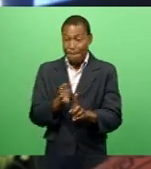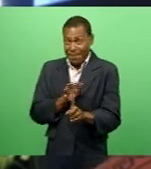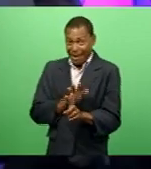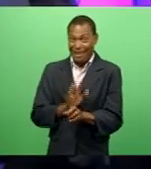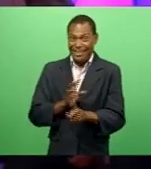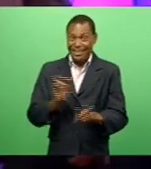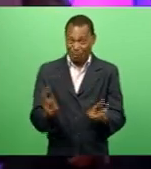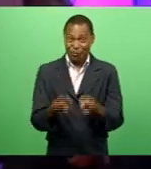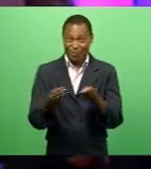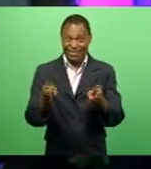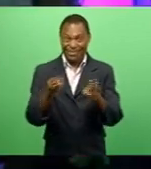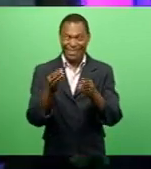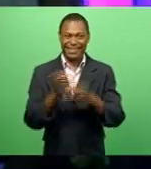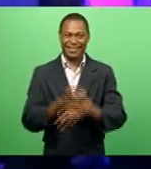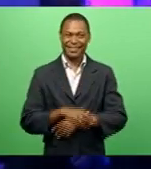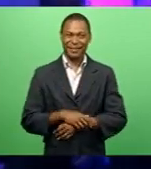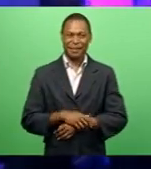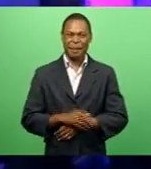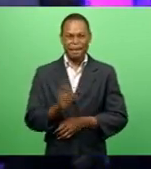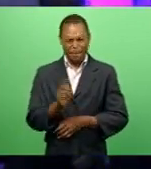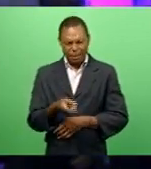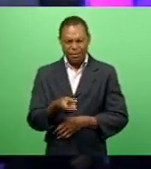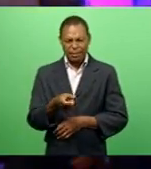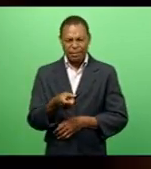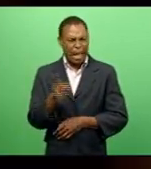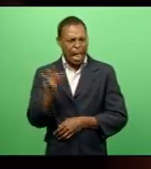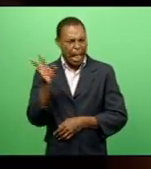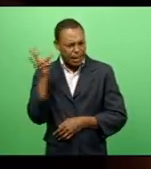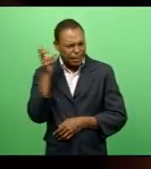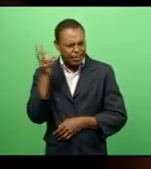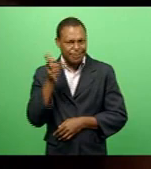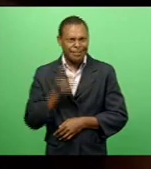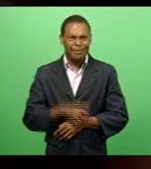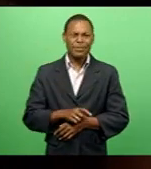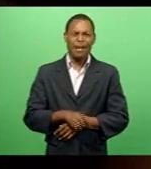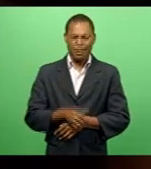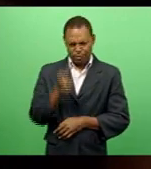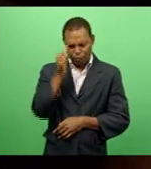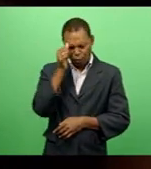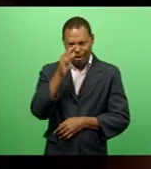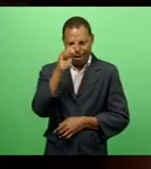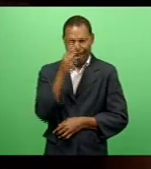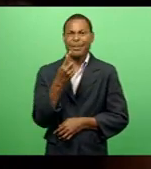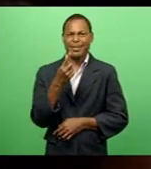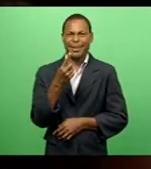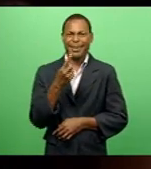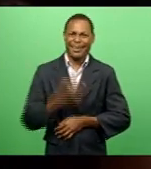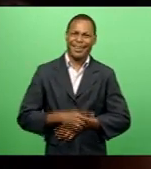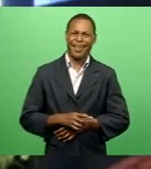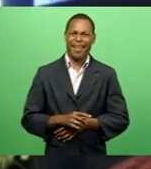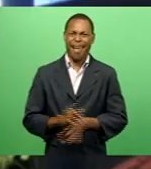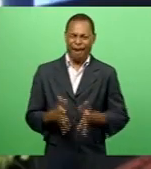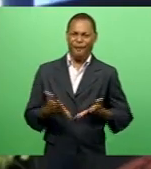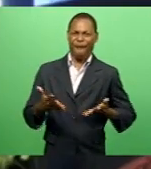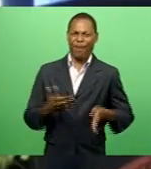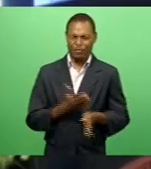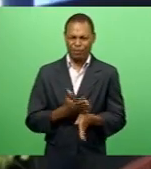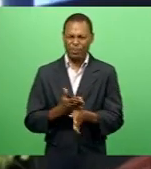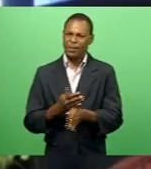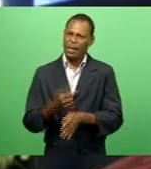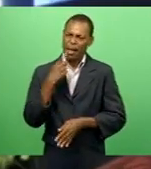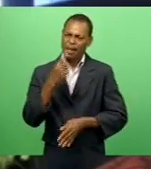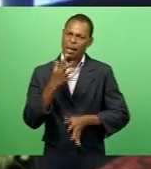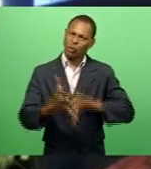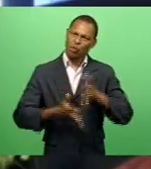but you can always listen to the lyrics and get an understanding of what it is, because most of them were telling a story of